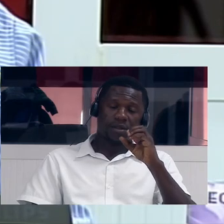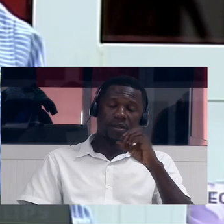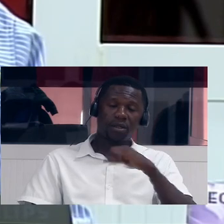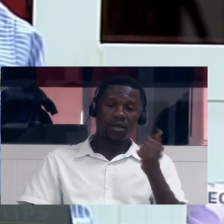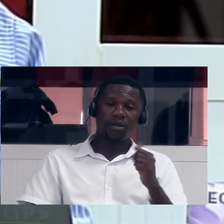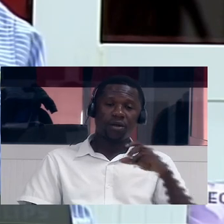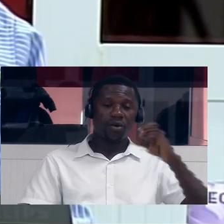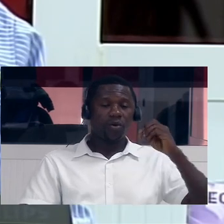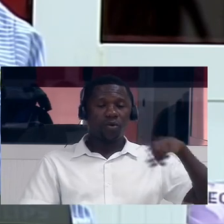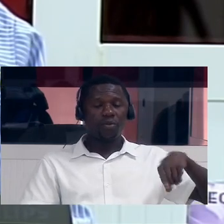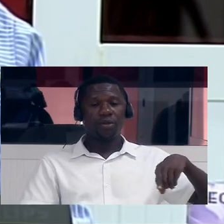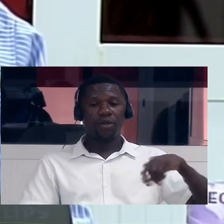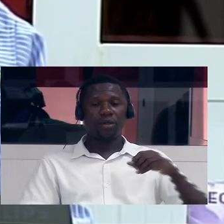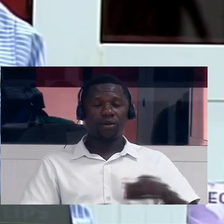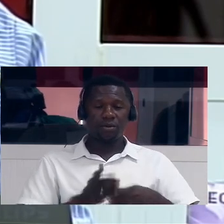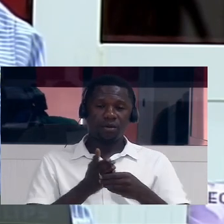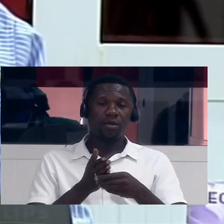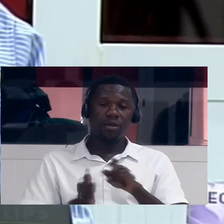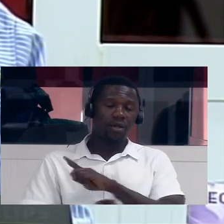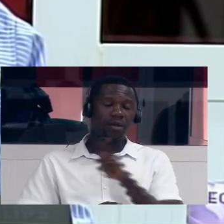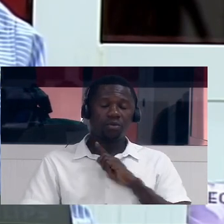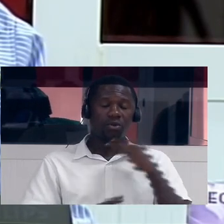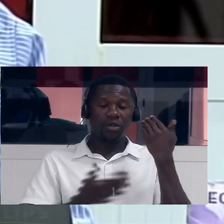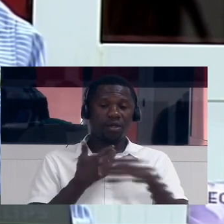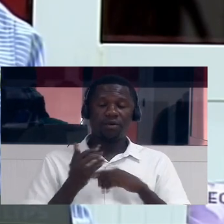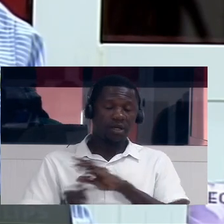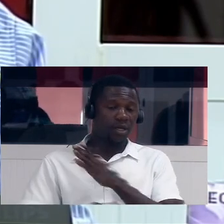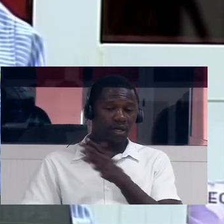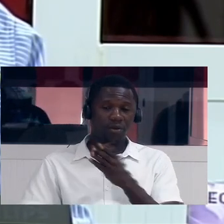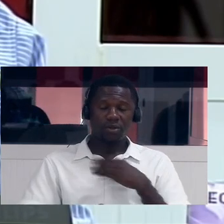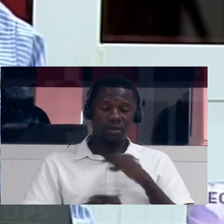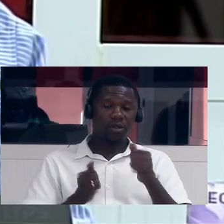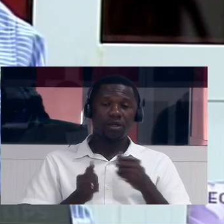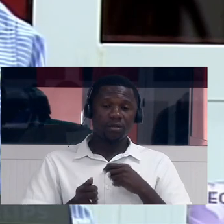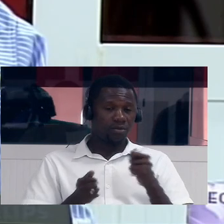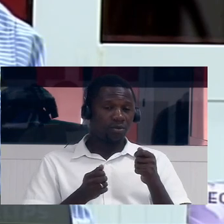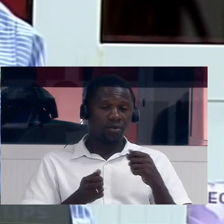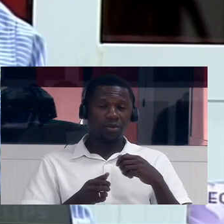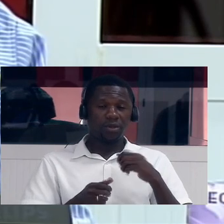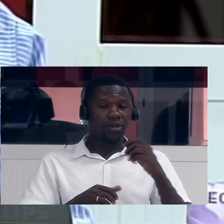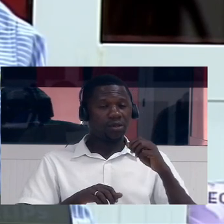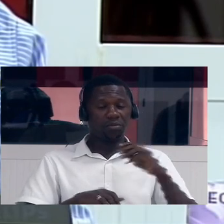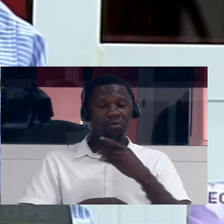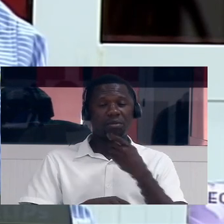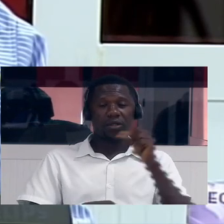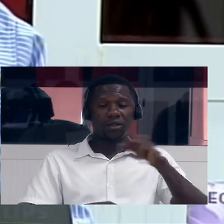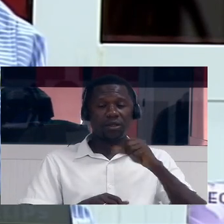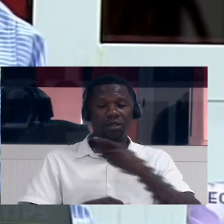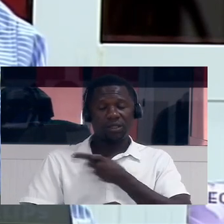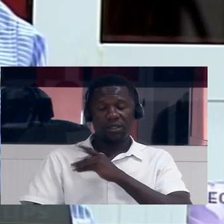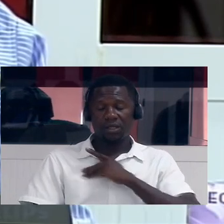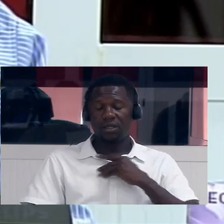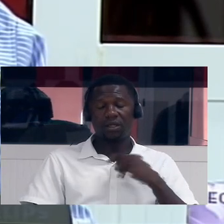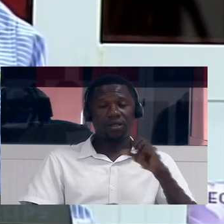operations commander that they must never, under any circumstance, malhandle the children. I emphasized that. I